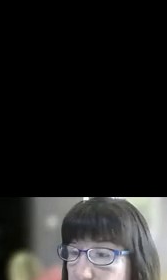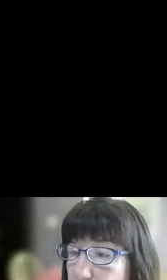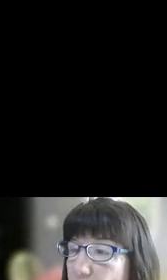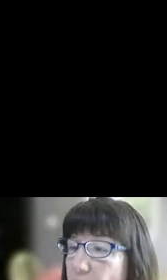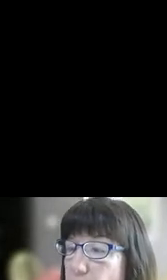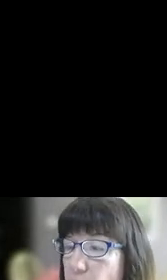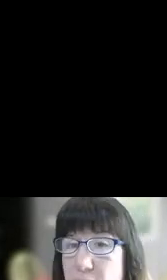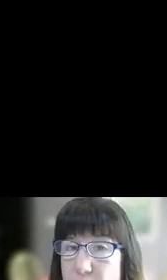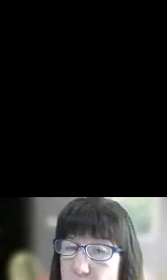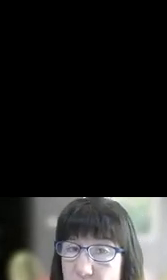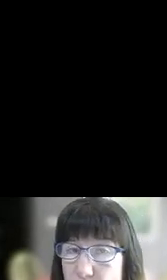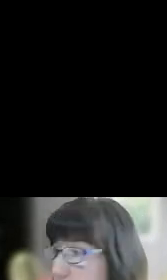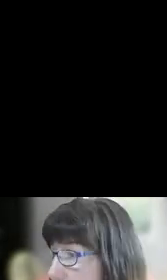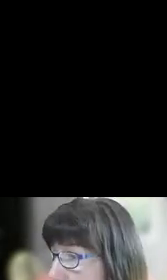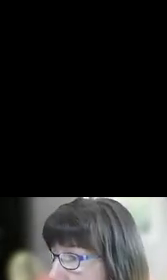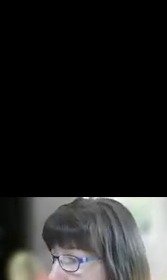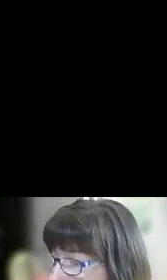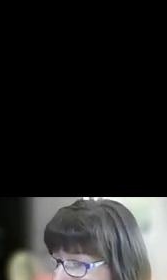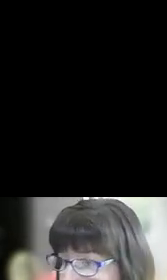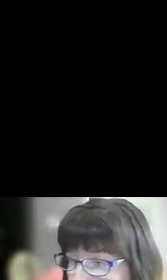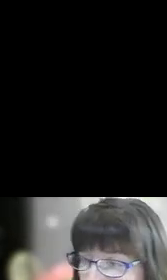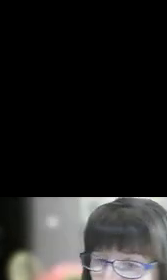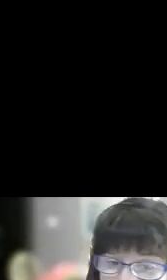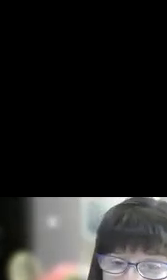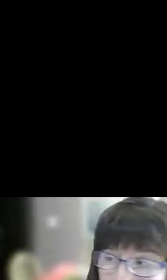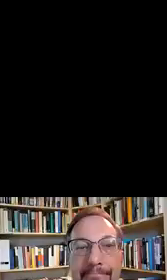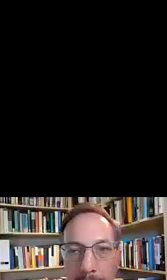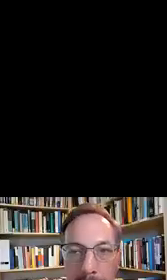faculty. Greg, maybe you could help us with that one.